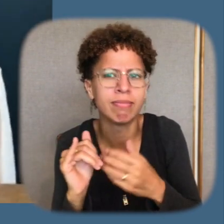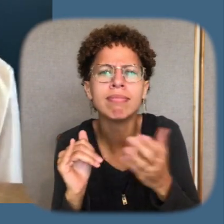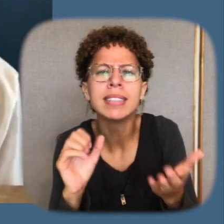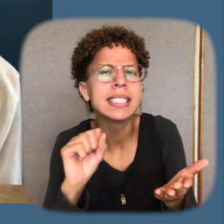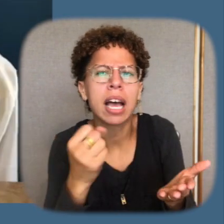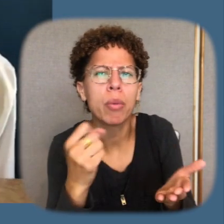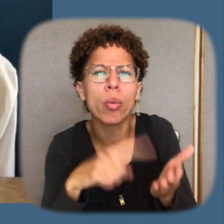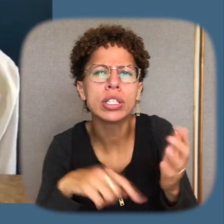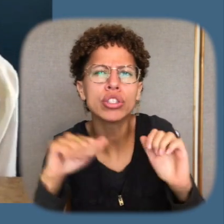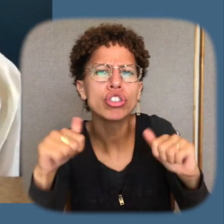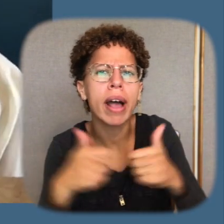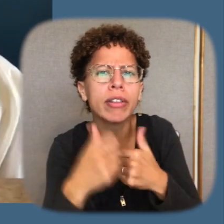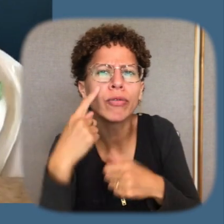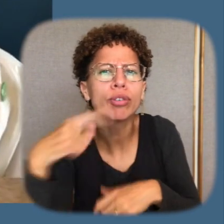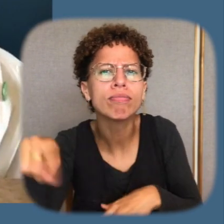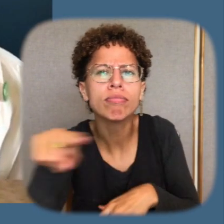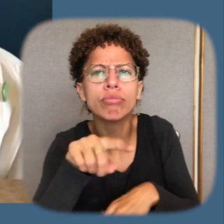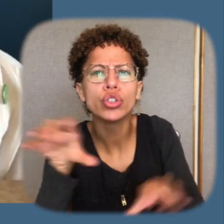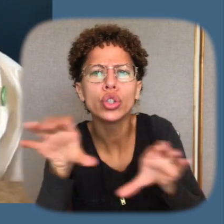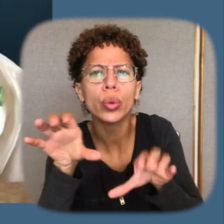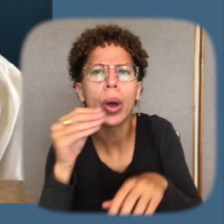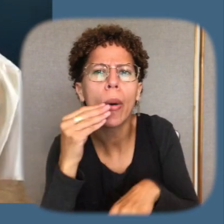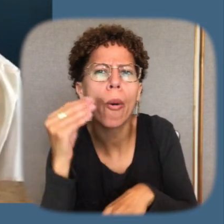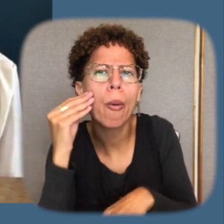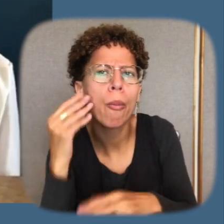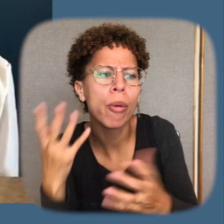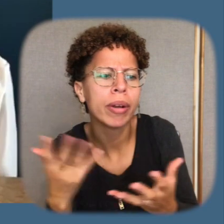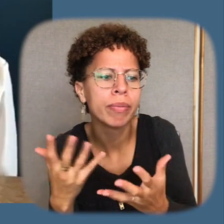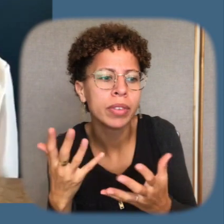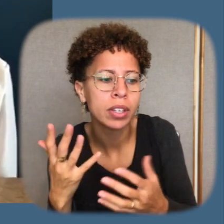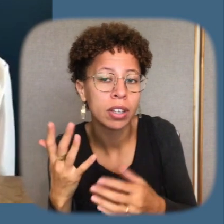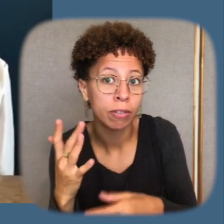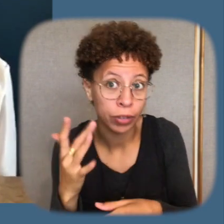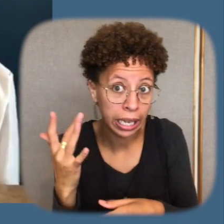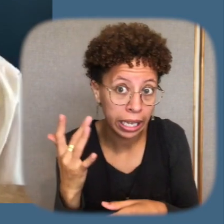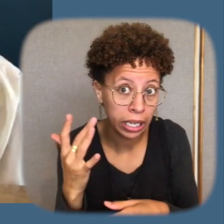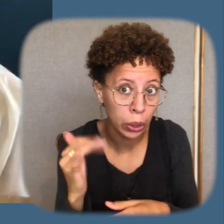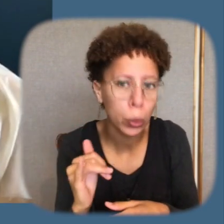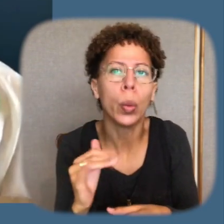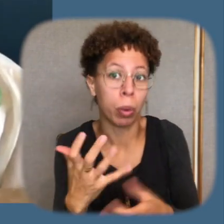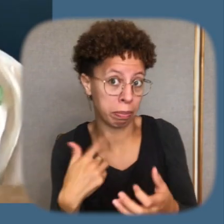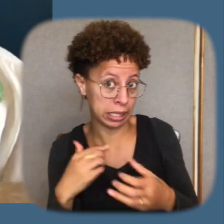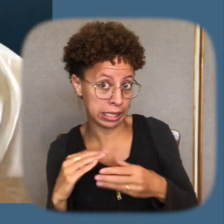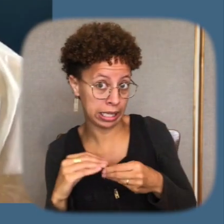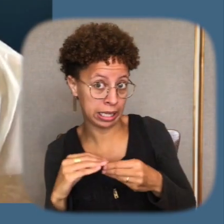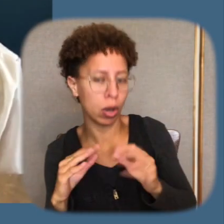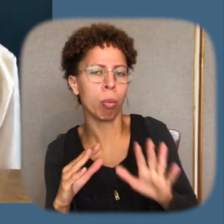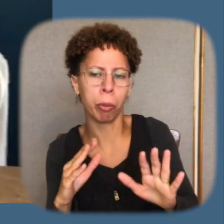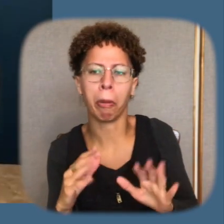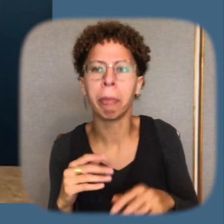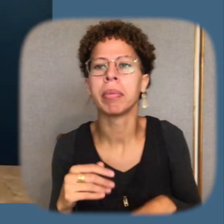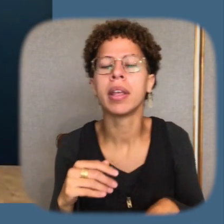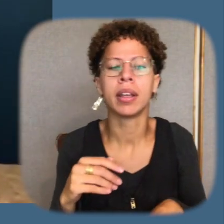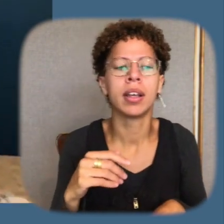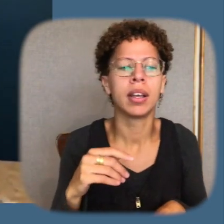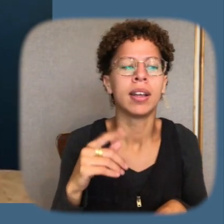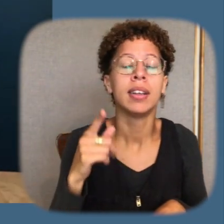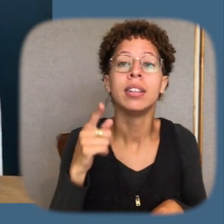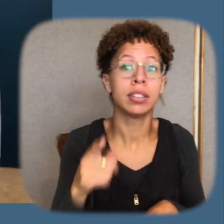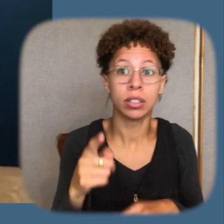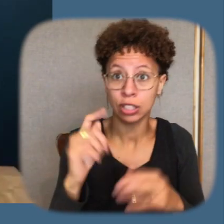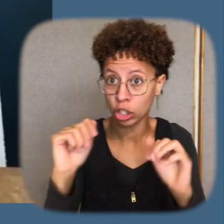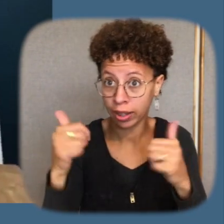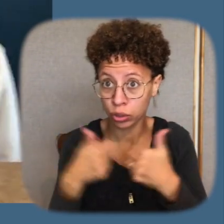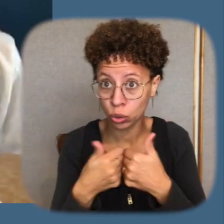is the challenge for everybody at home to do today? You forget? Do you want me to say it? The challenge is